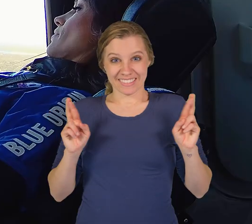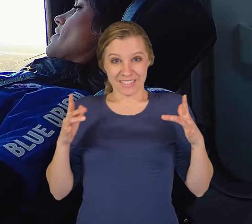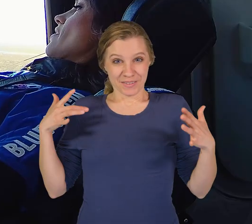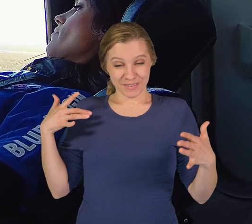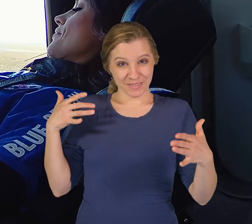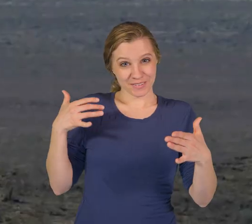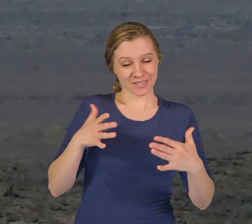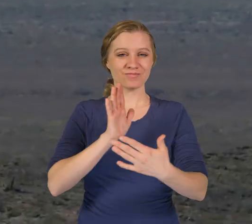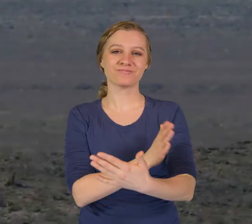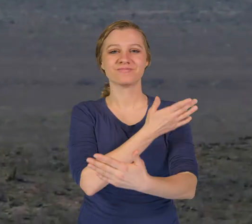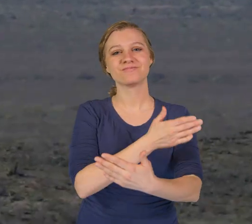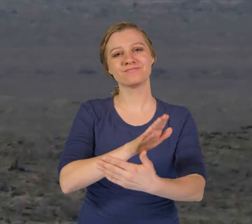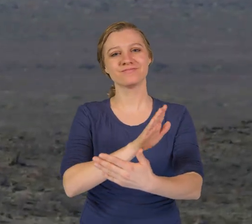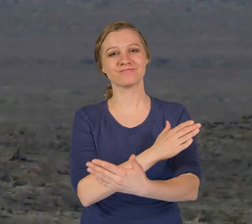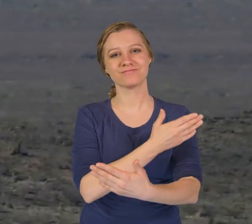Here we go.